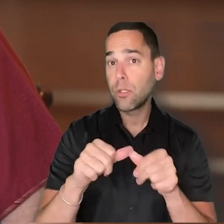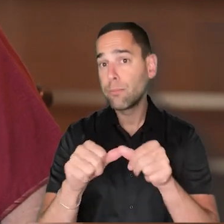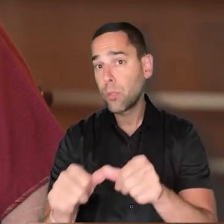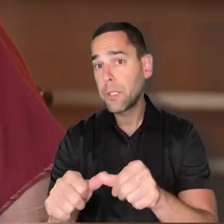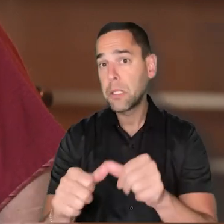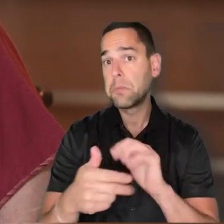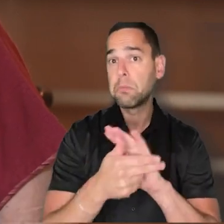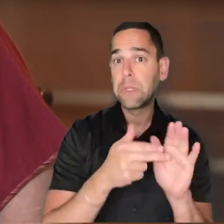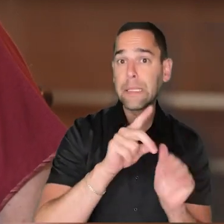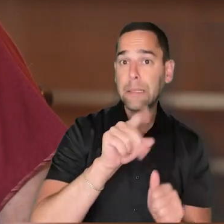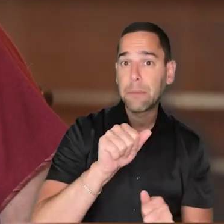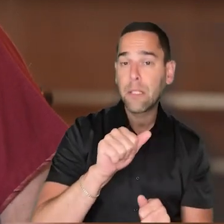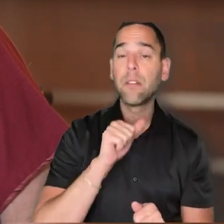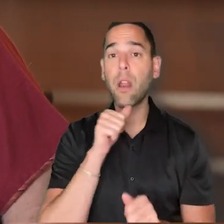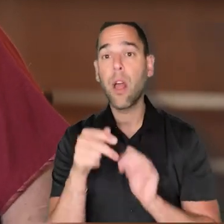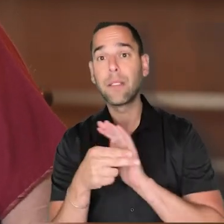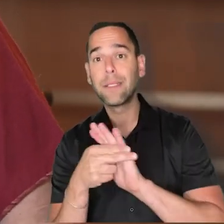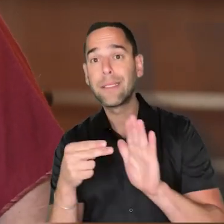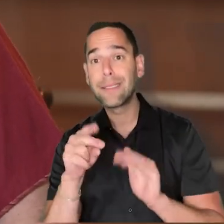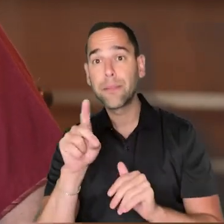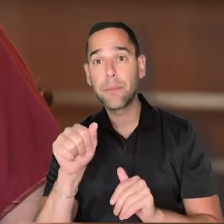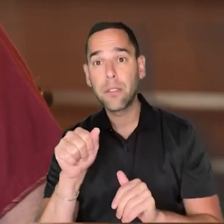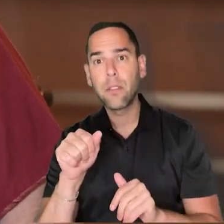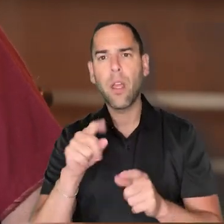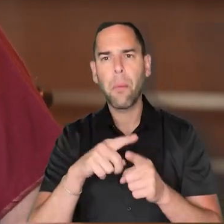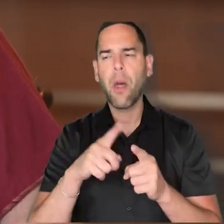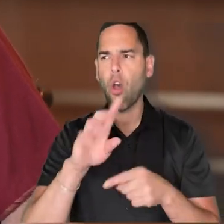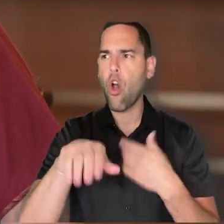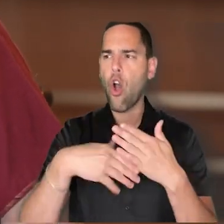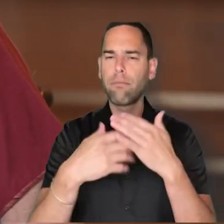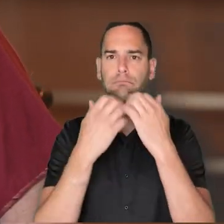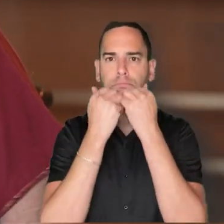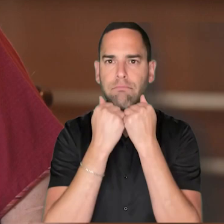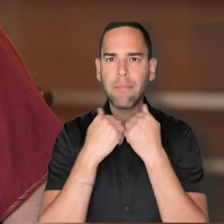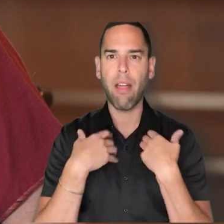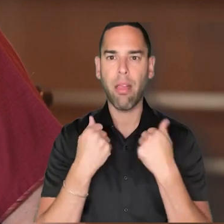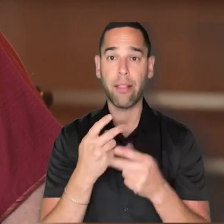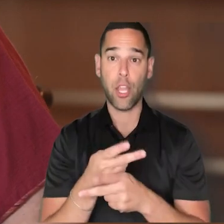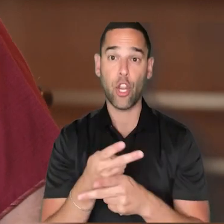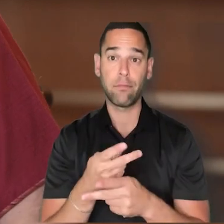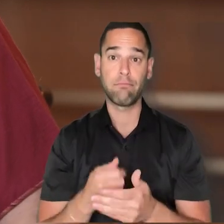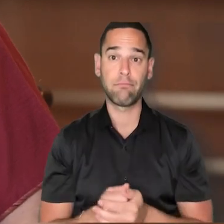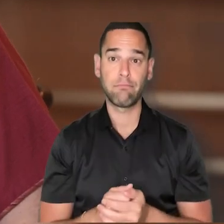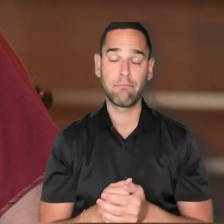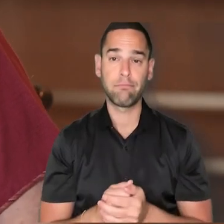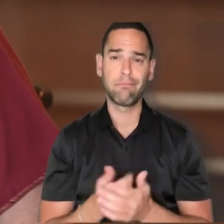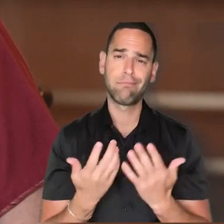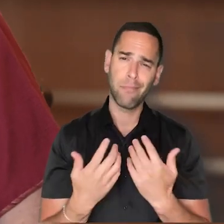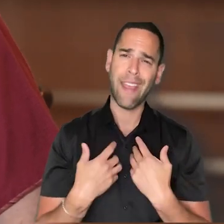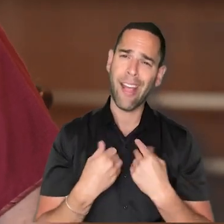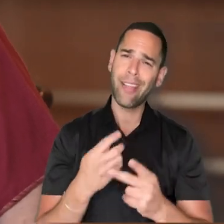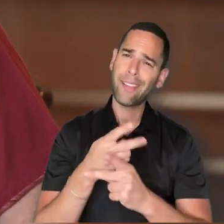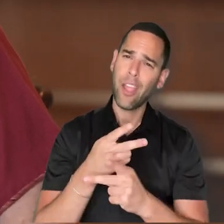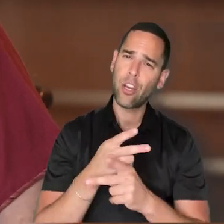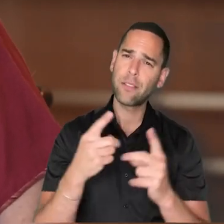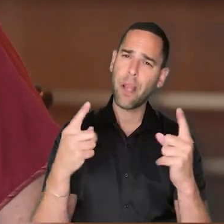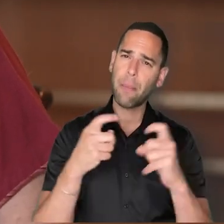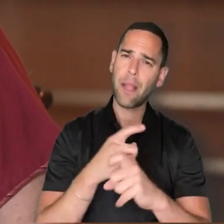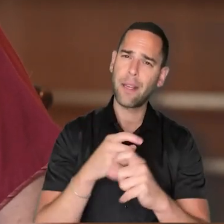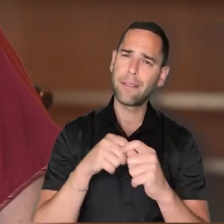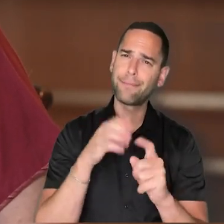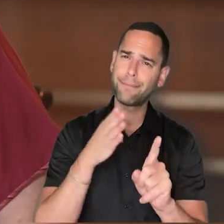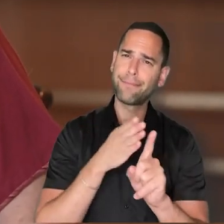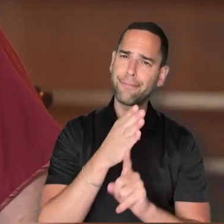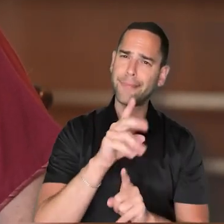temporary or permanent, maybe a disability or not, in really looking at the value of healthcare. I mean, because healthcare is a